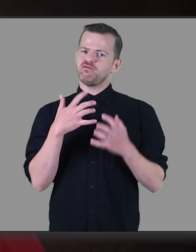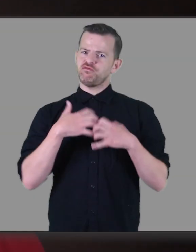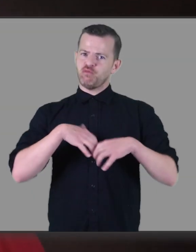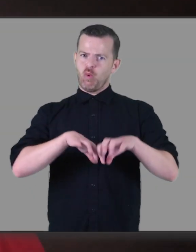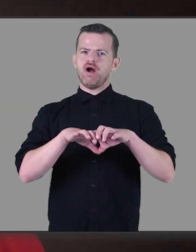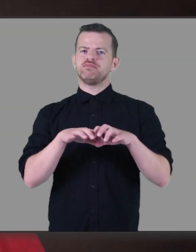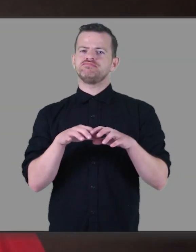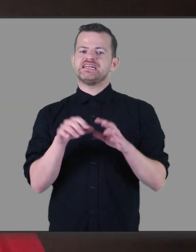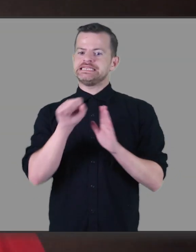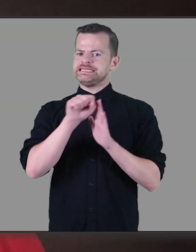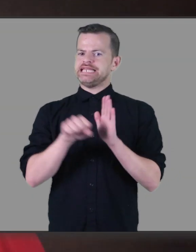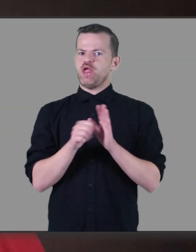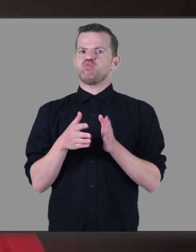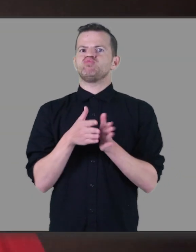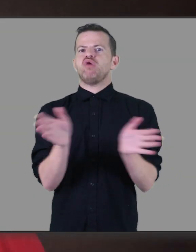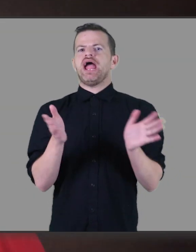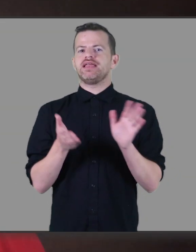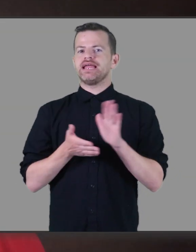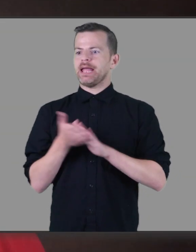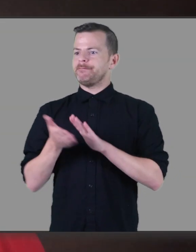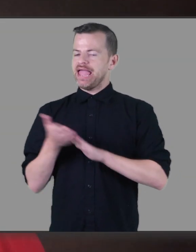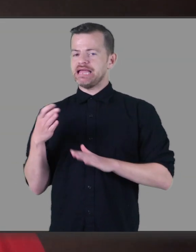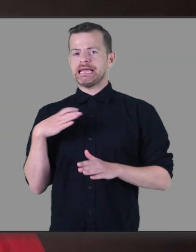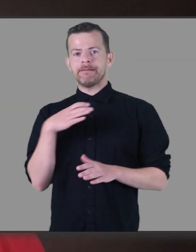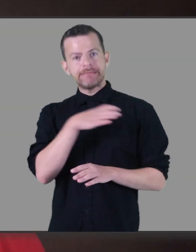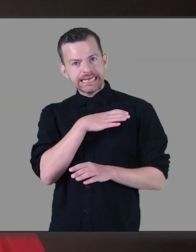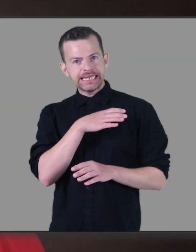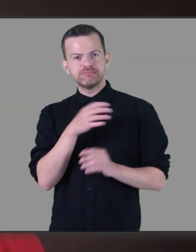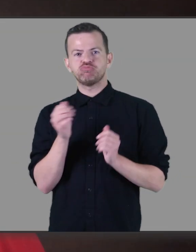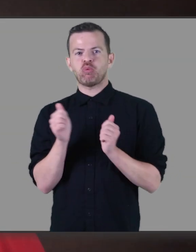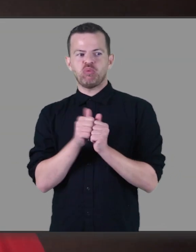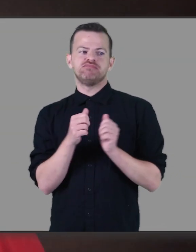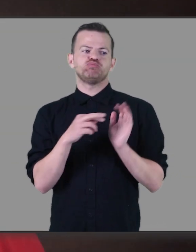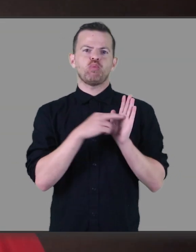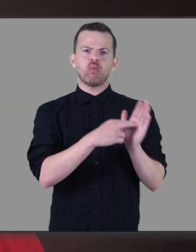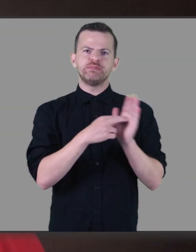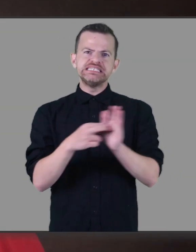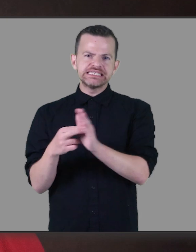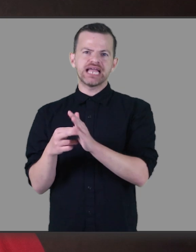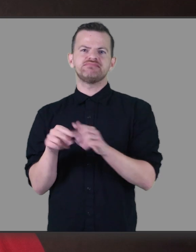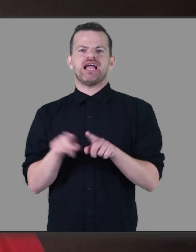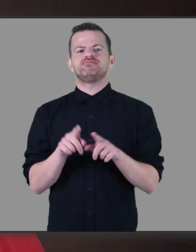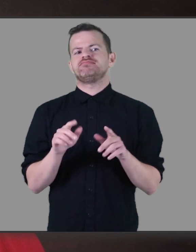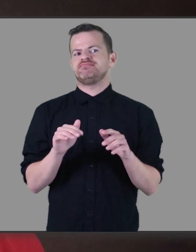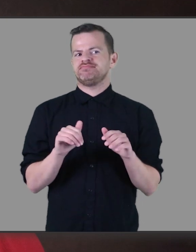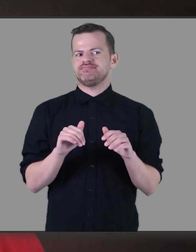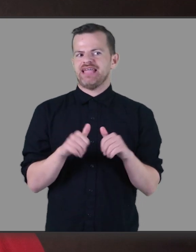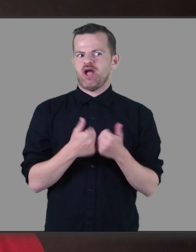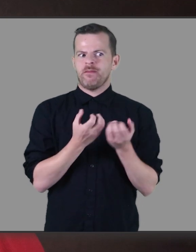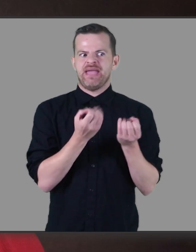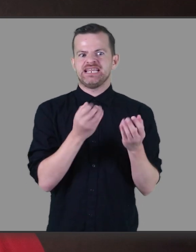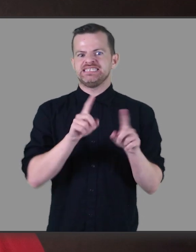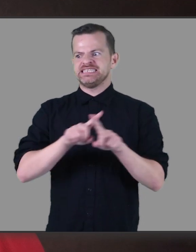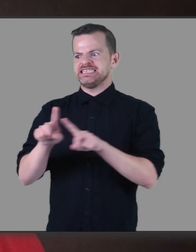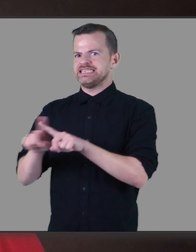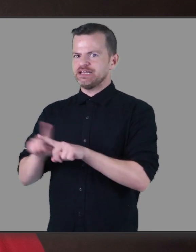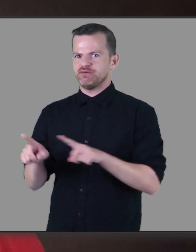And so we formed a statewide campaign committee